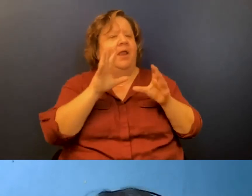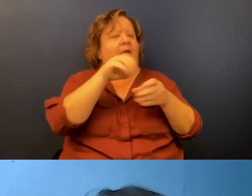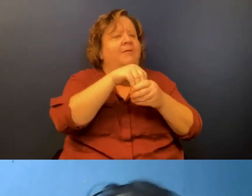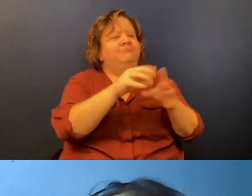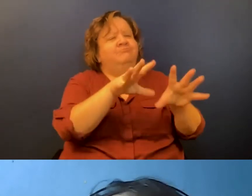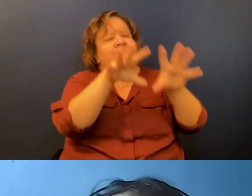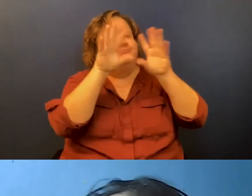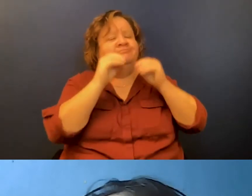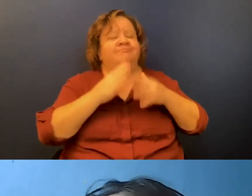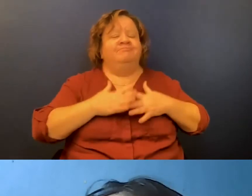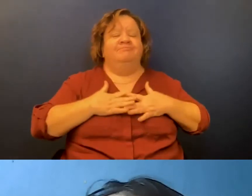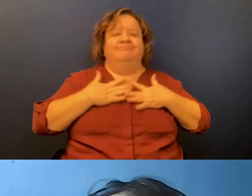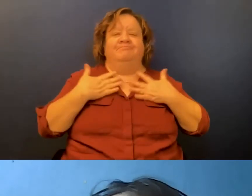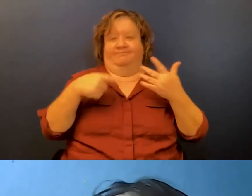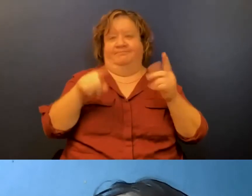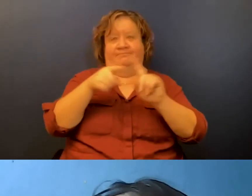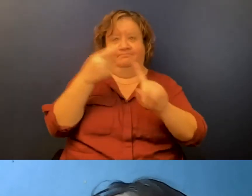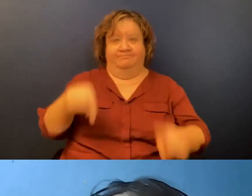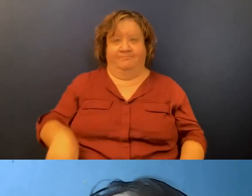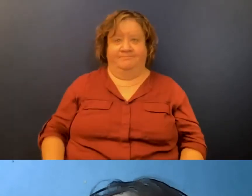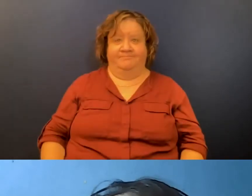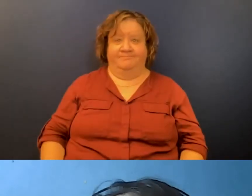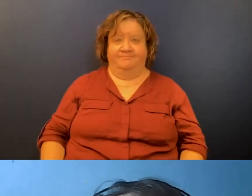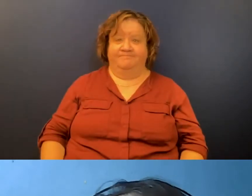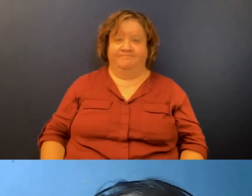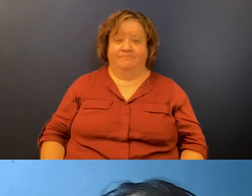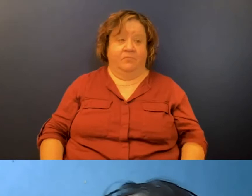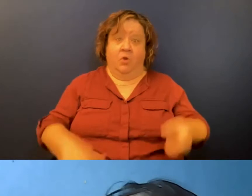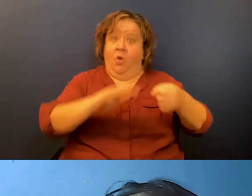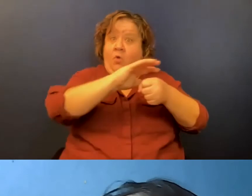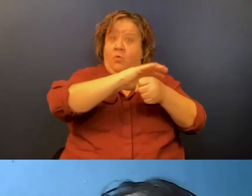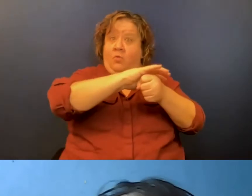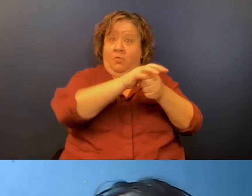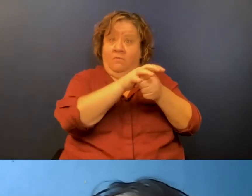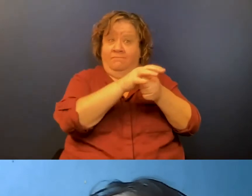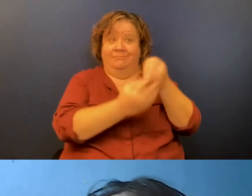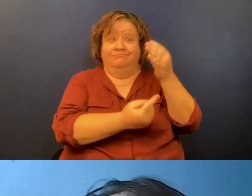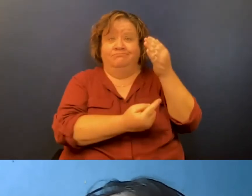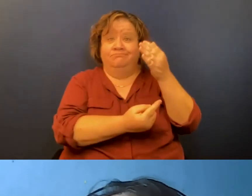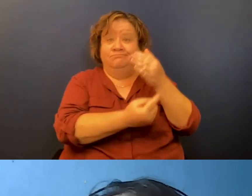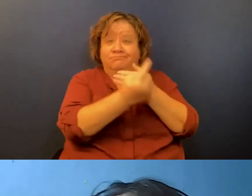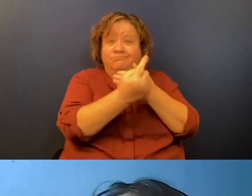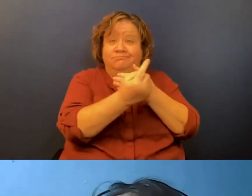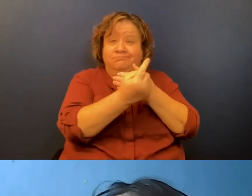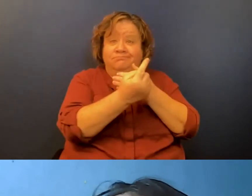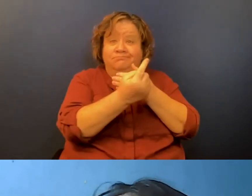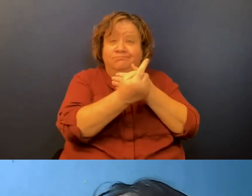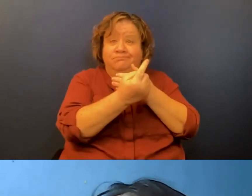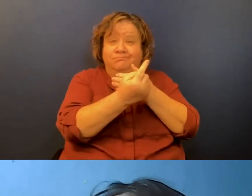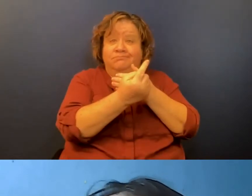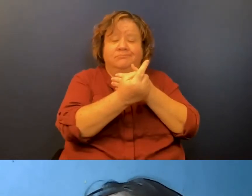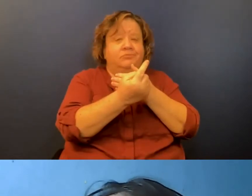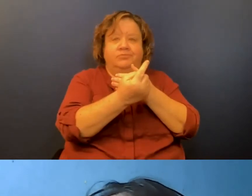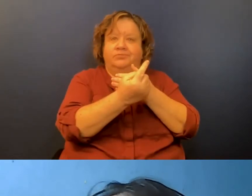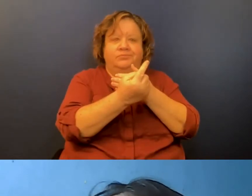of COVID, it is necessary to emphasize that young people also have the